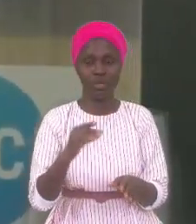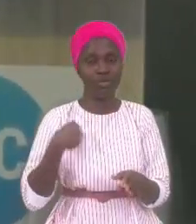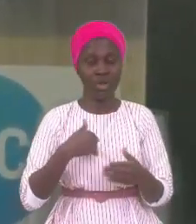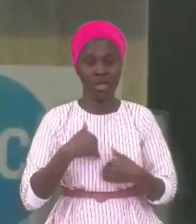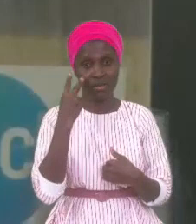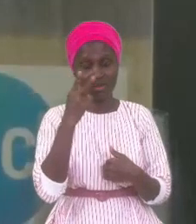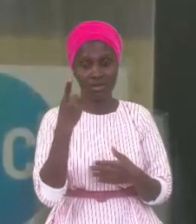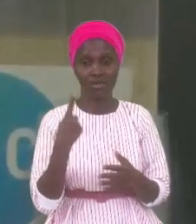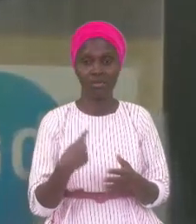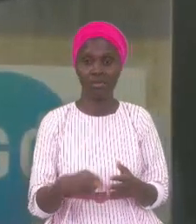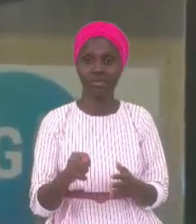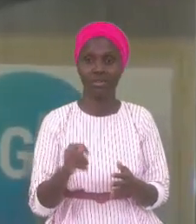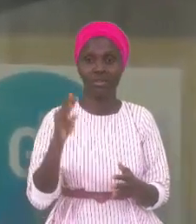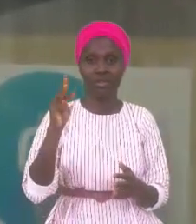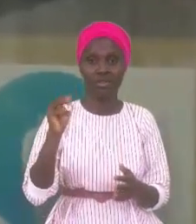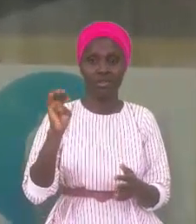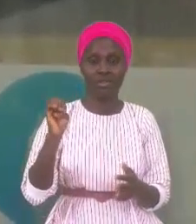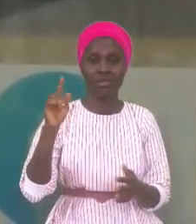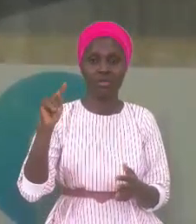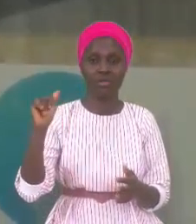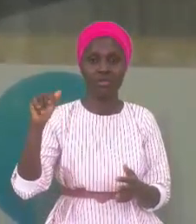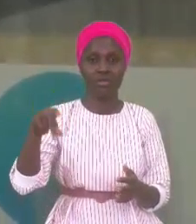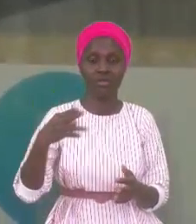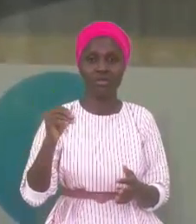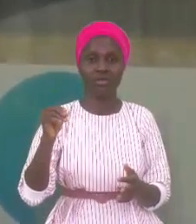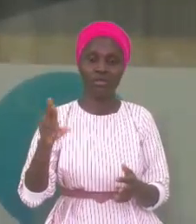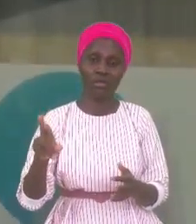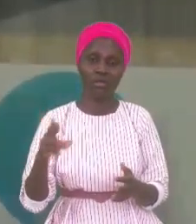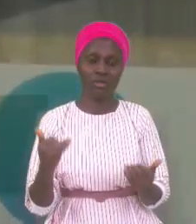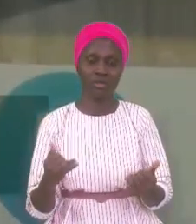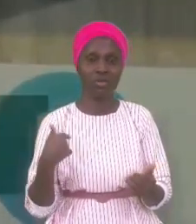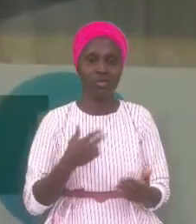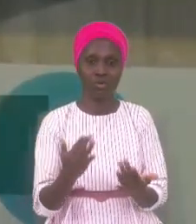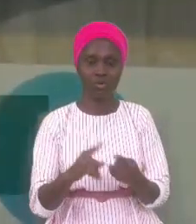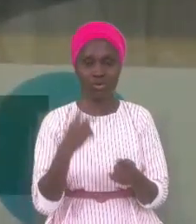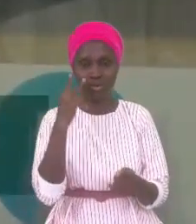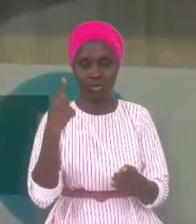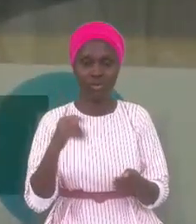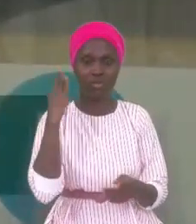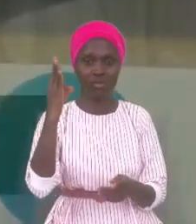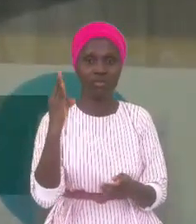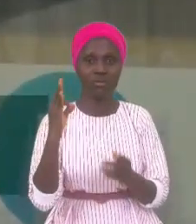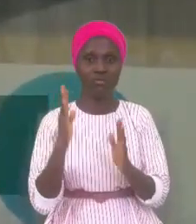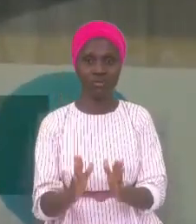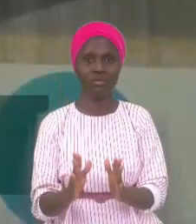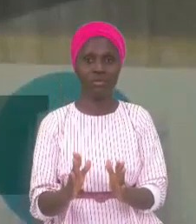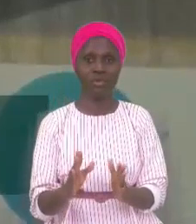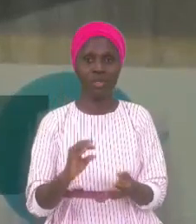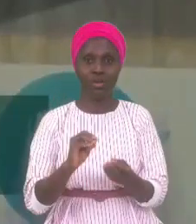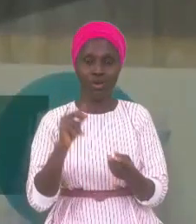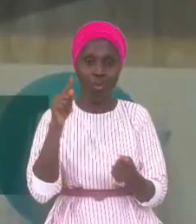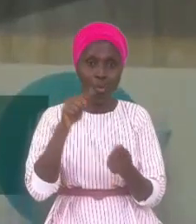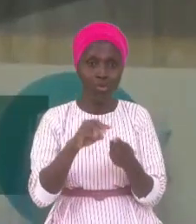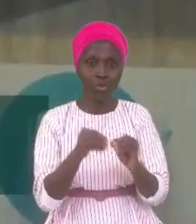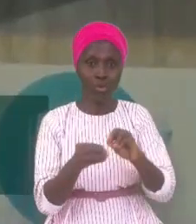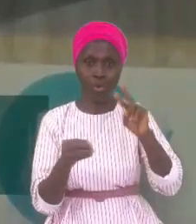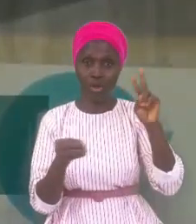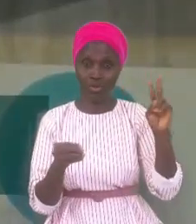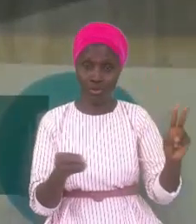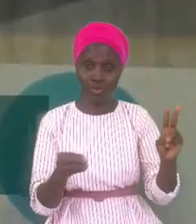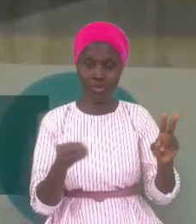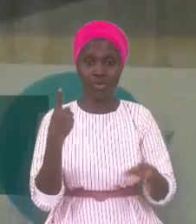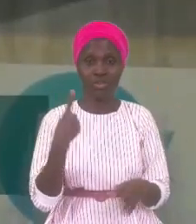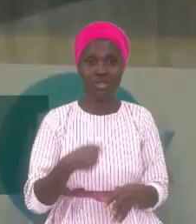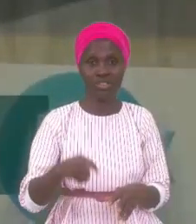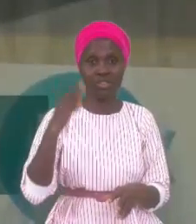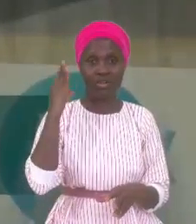we're going to see the ministers at point number two. Point number two, the ministers of the church, the body of Christ,